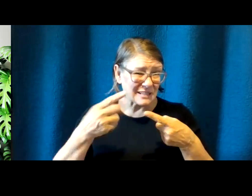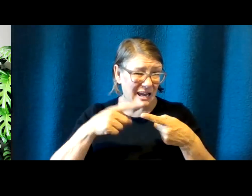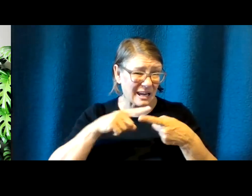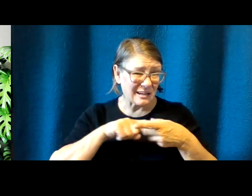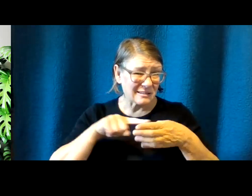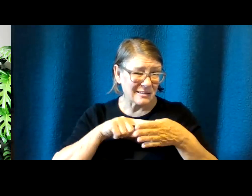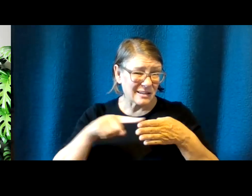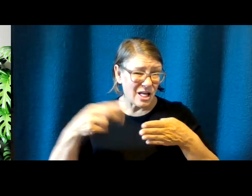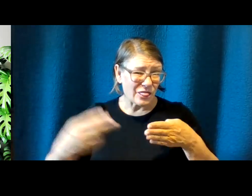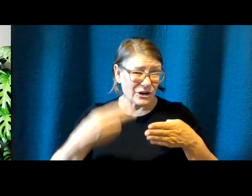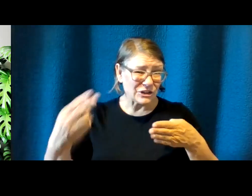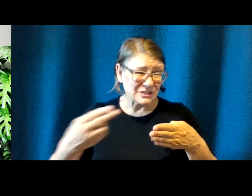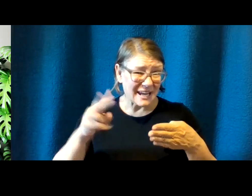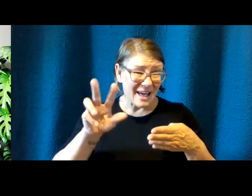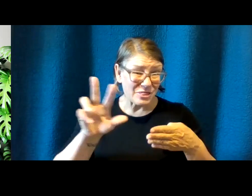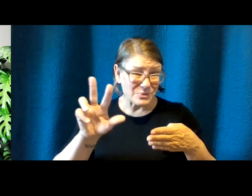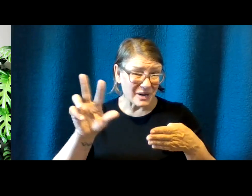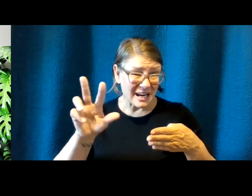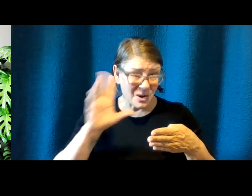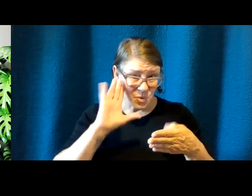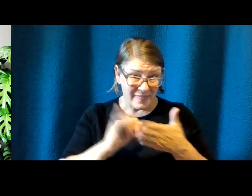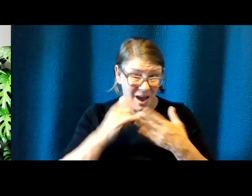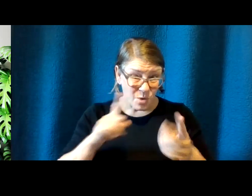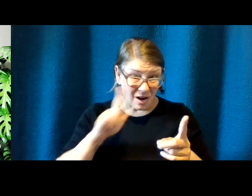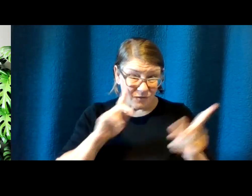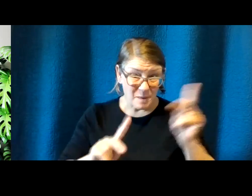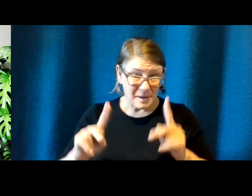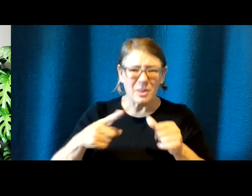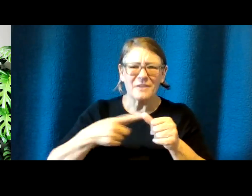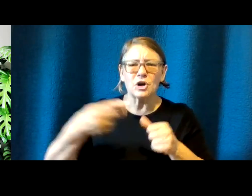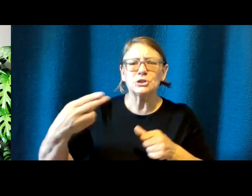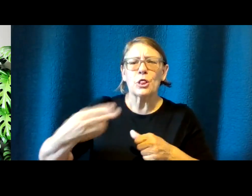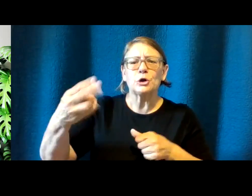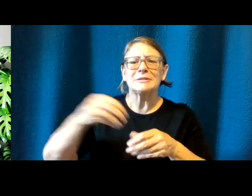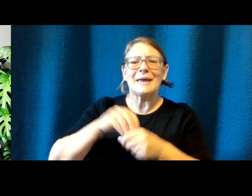3 o'clock. Would that work for everyone?